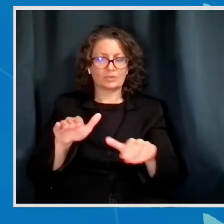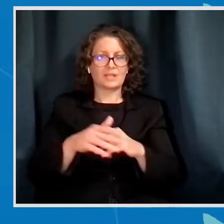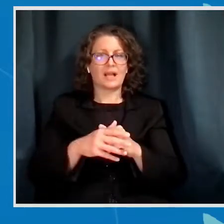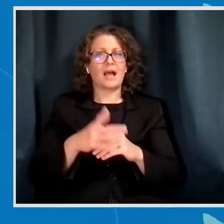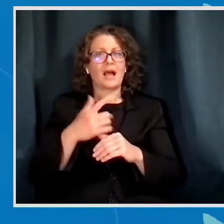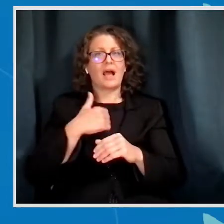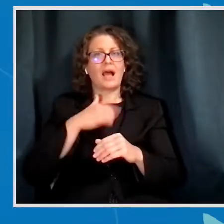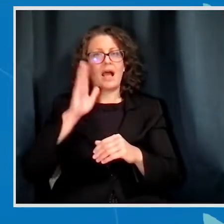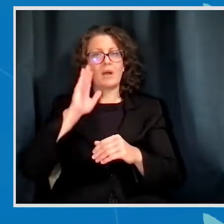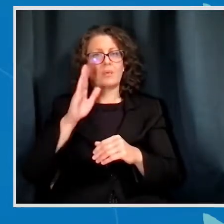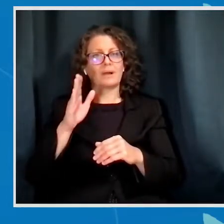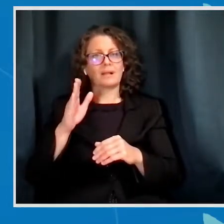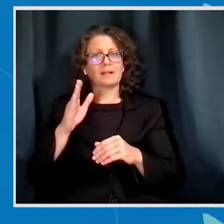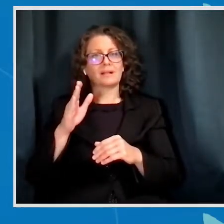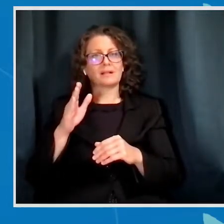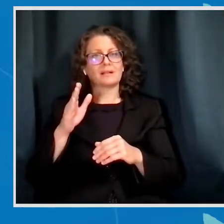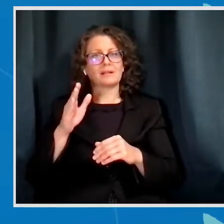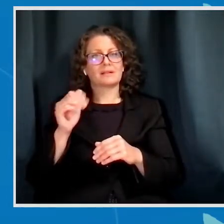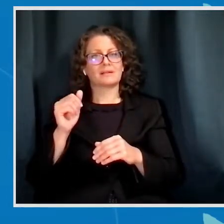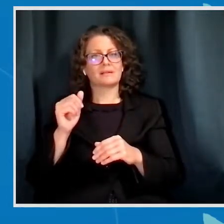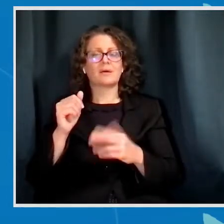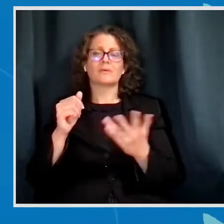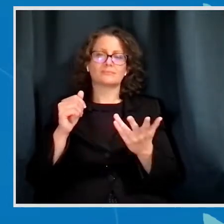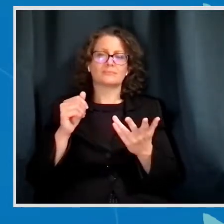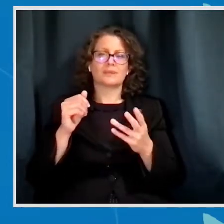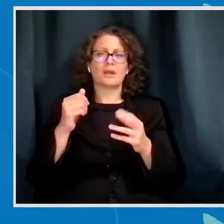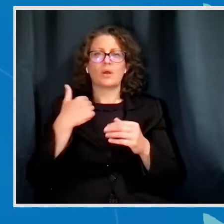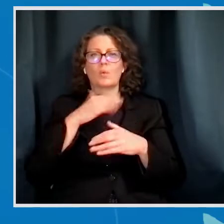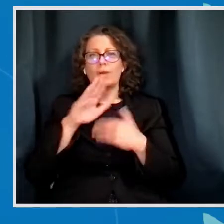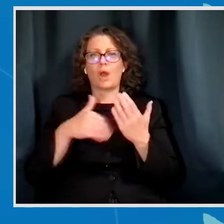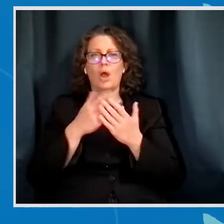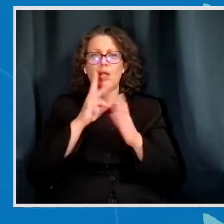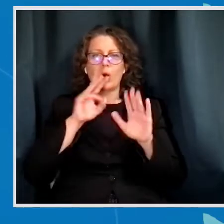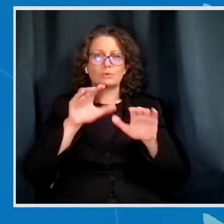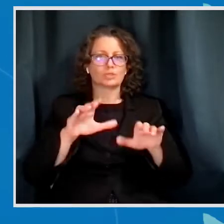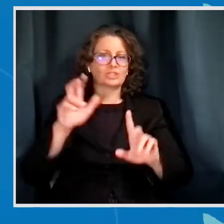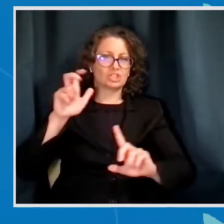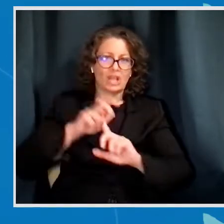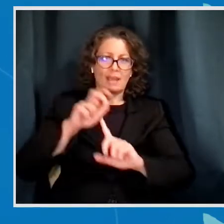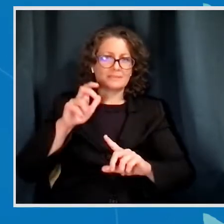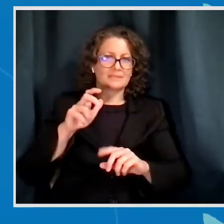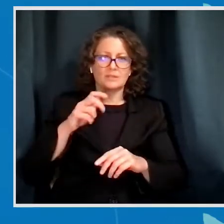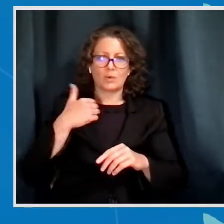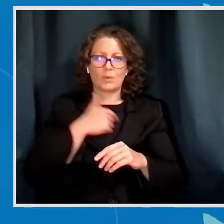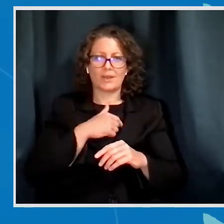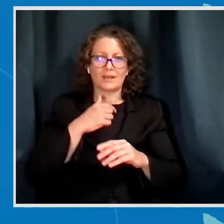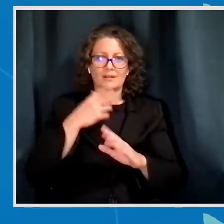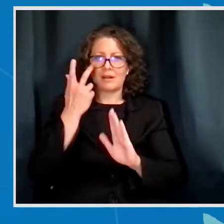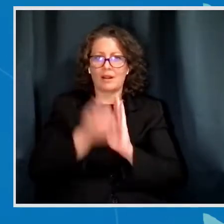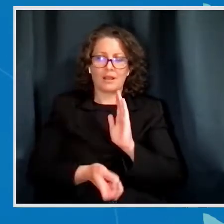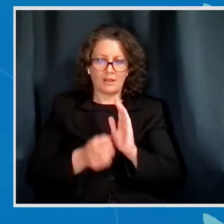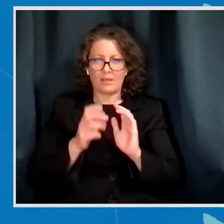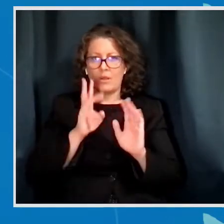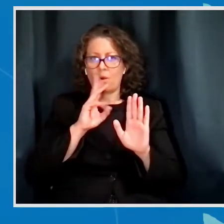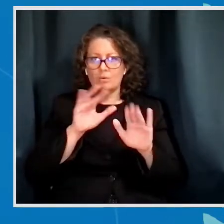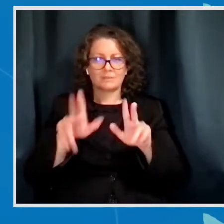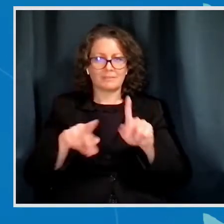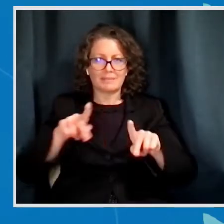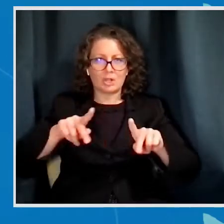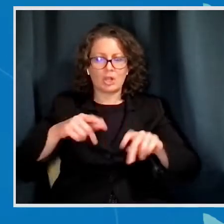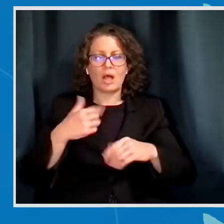the issue. I mean, we're ocean champions, we're ocean people. But I just want to come down to two critical